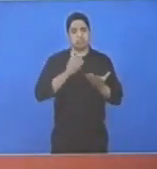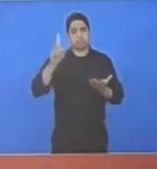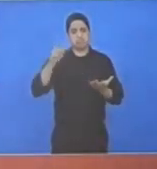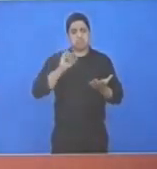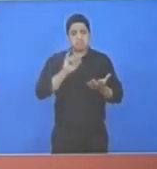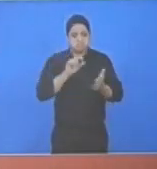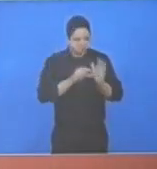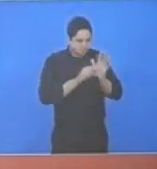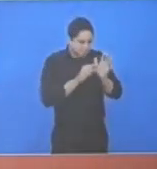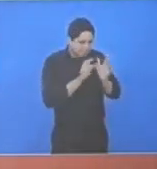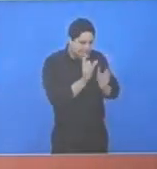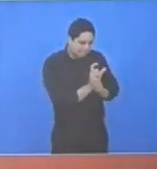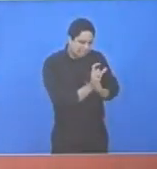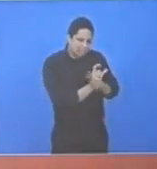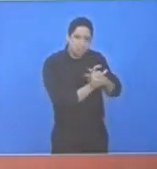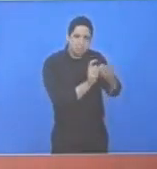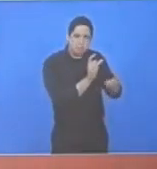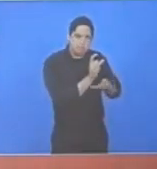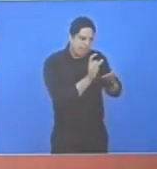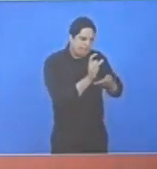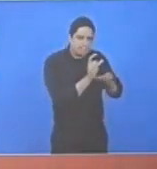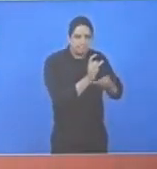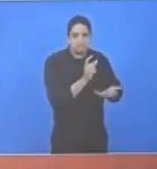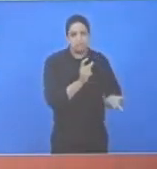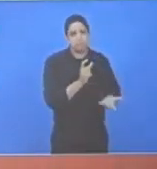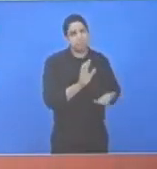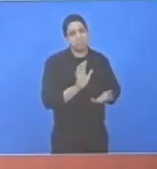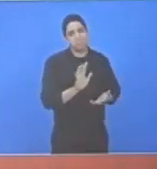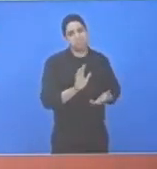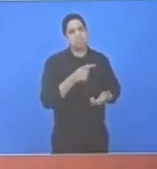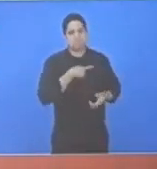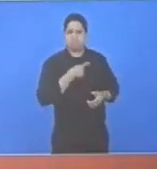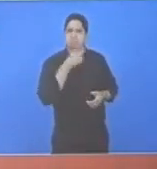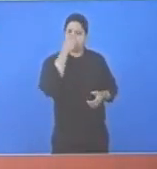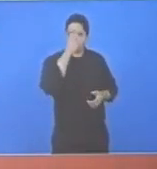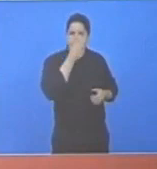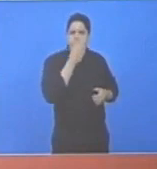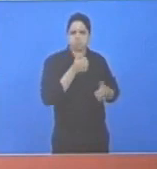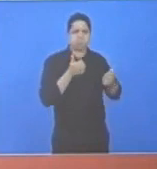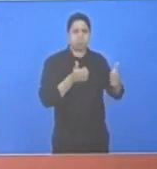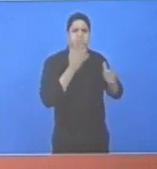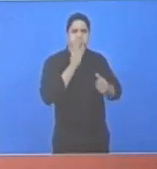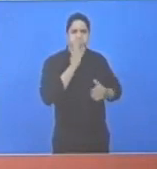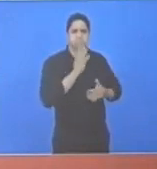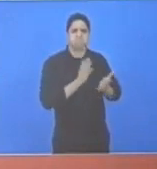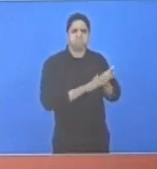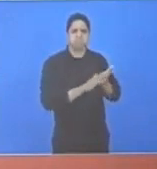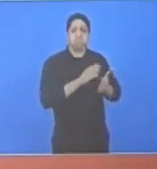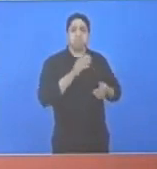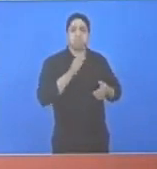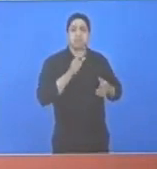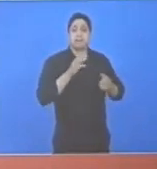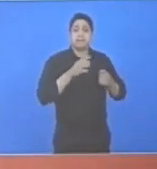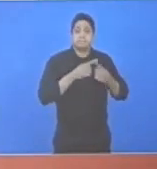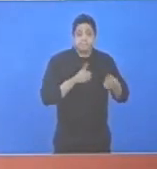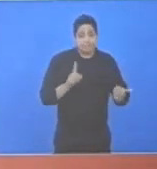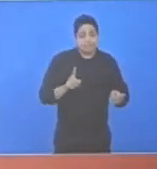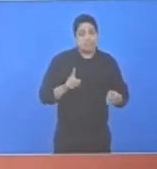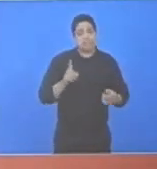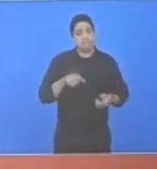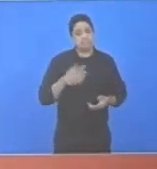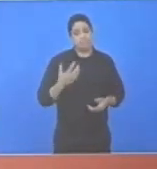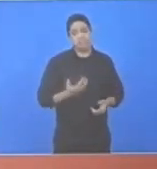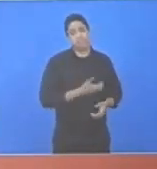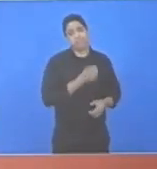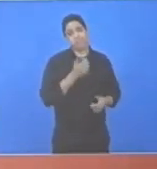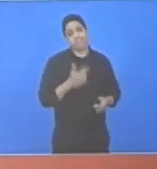of the Revelation. But if you take one text only, the history is good. Everybody has to read,